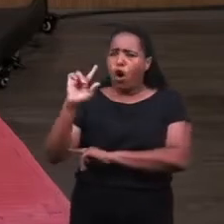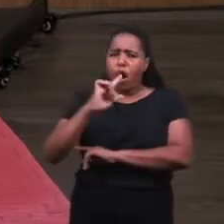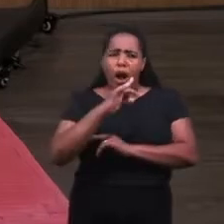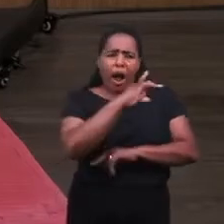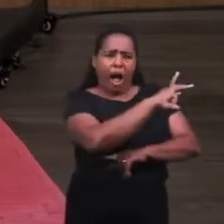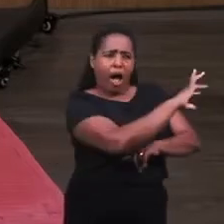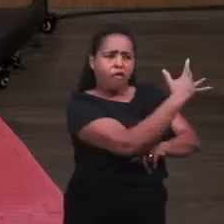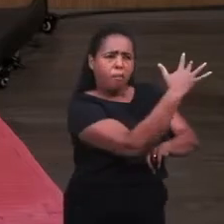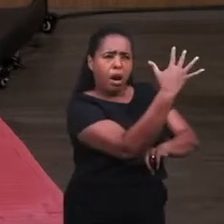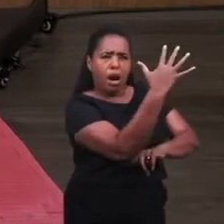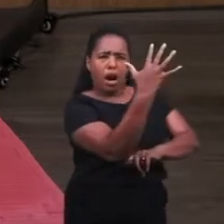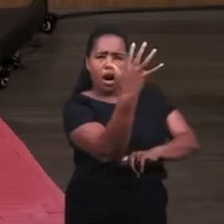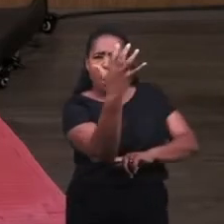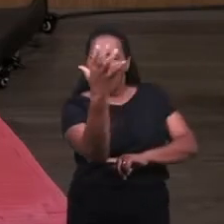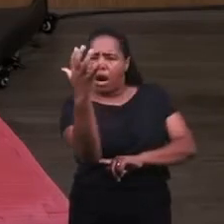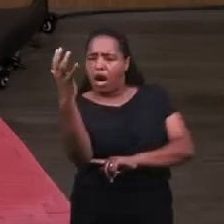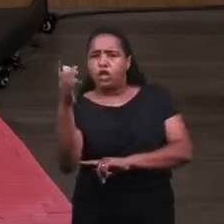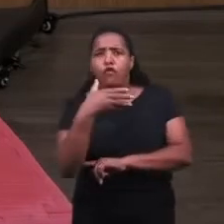They could eat from every tree.